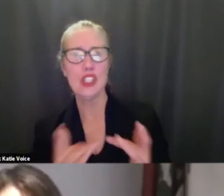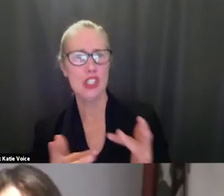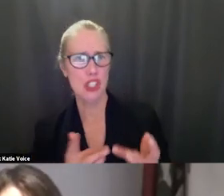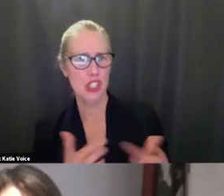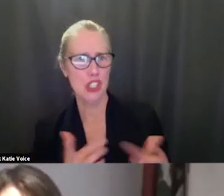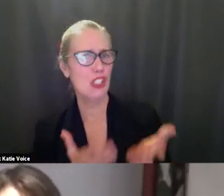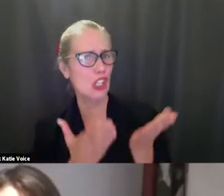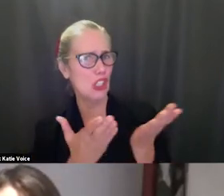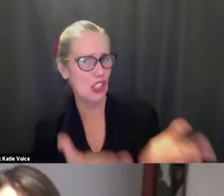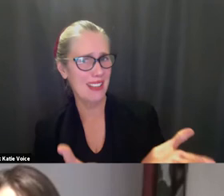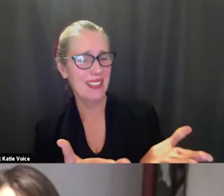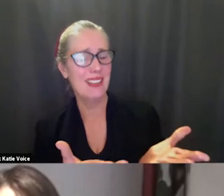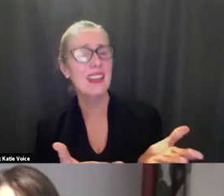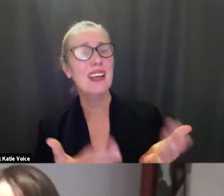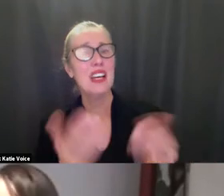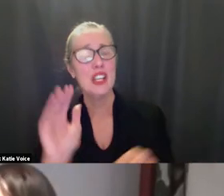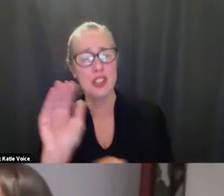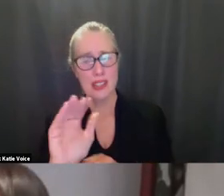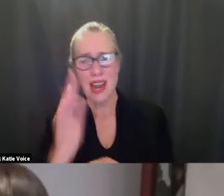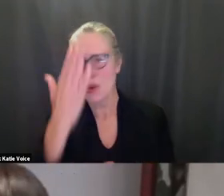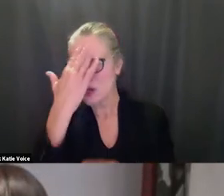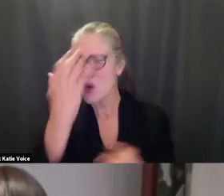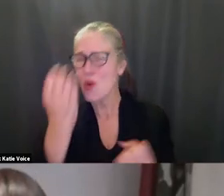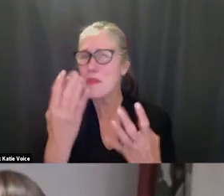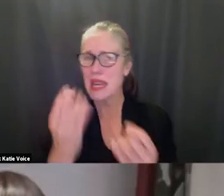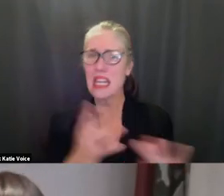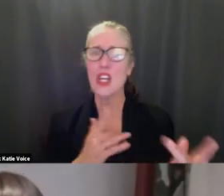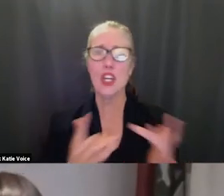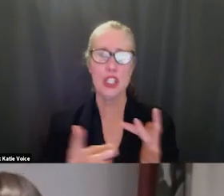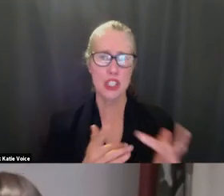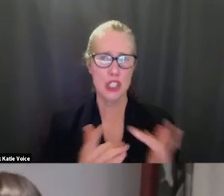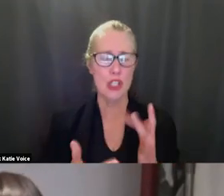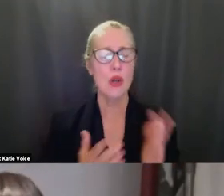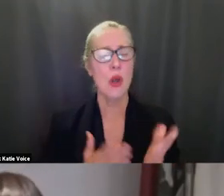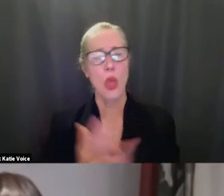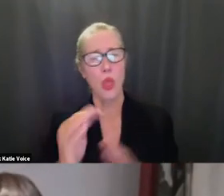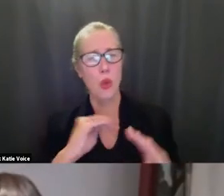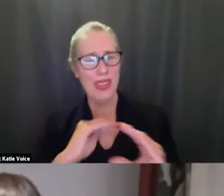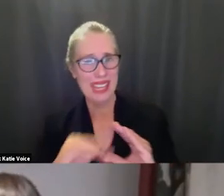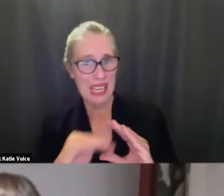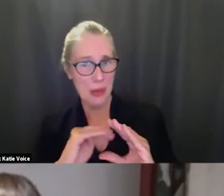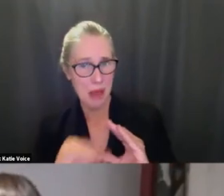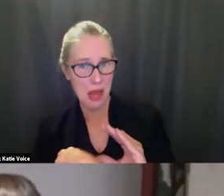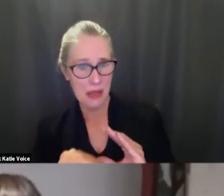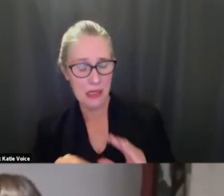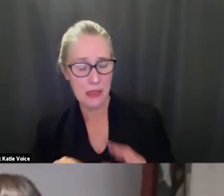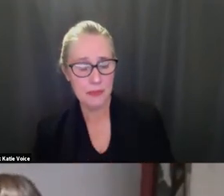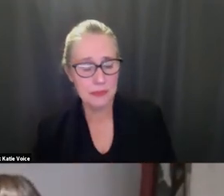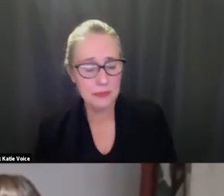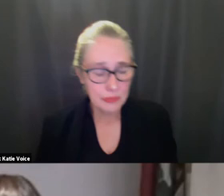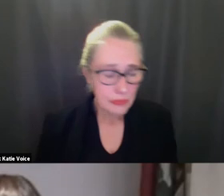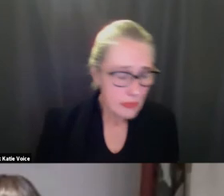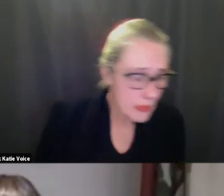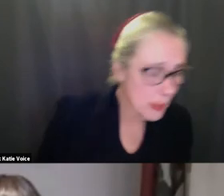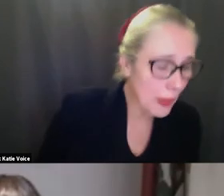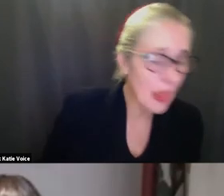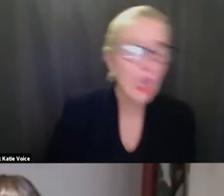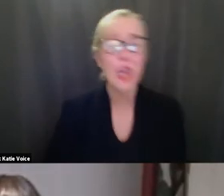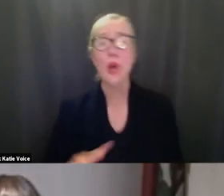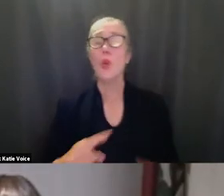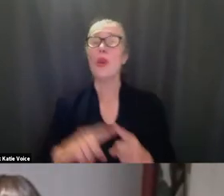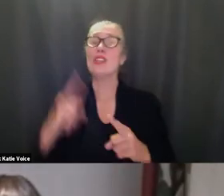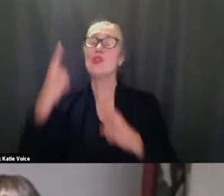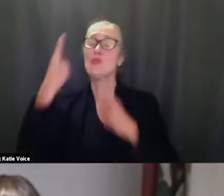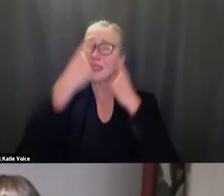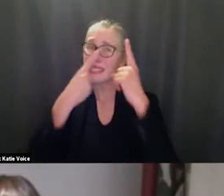tonight we know the many concerns that were raised in email and as you consider your comments and